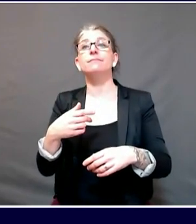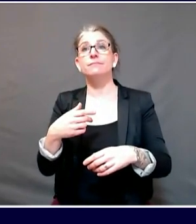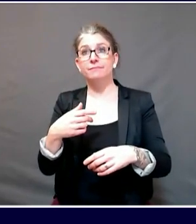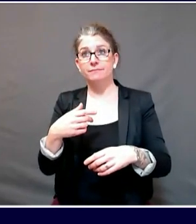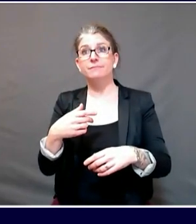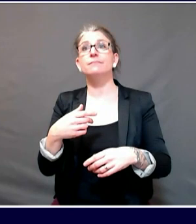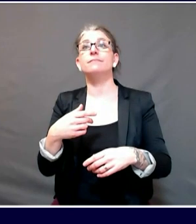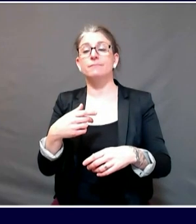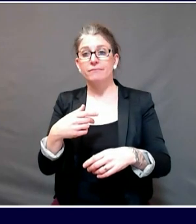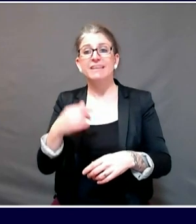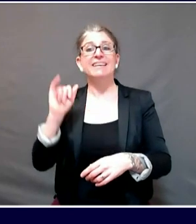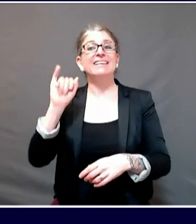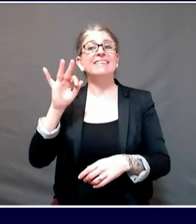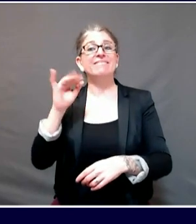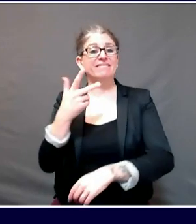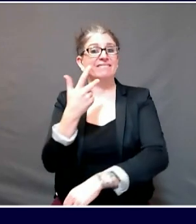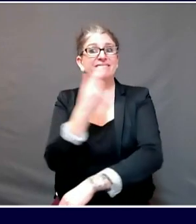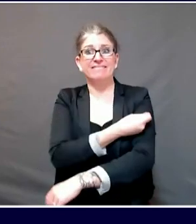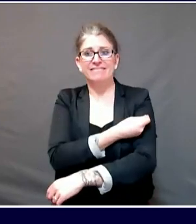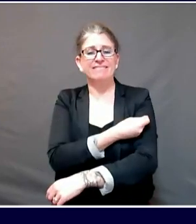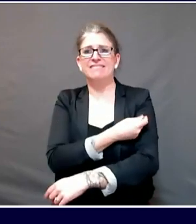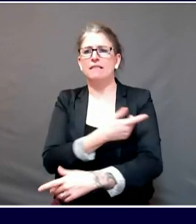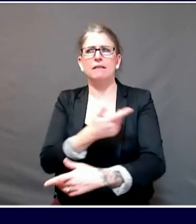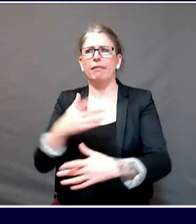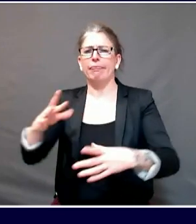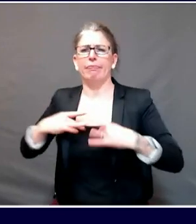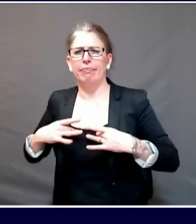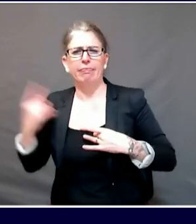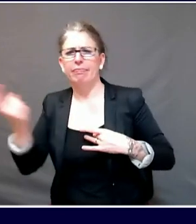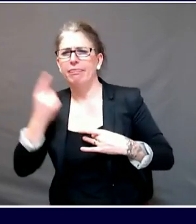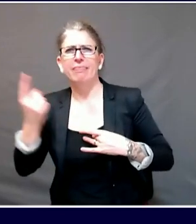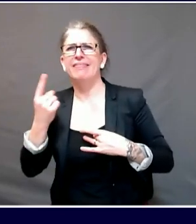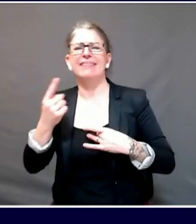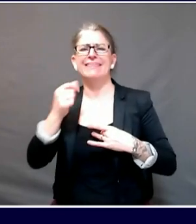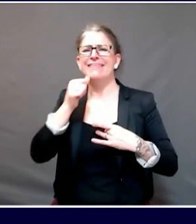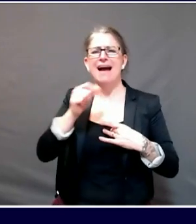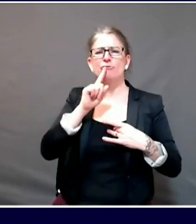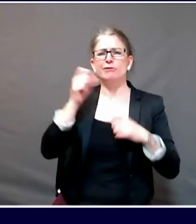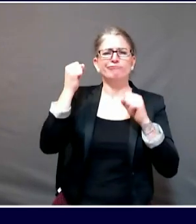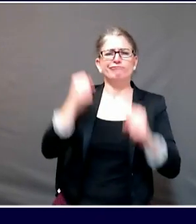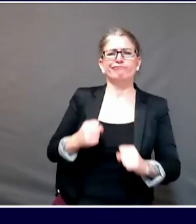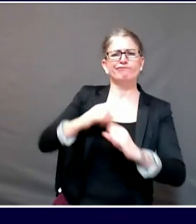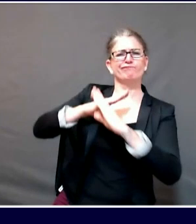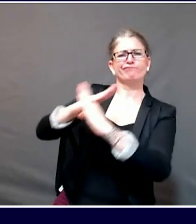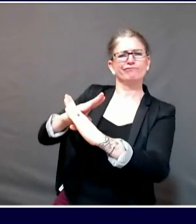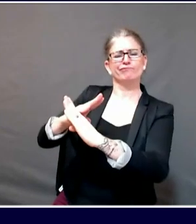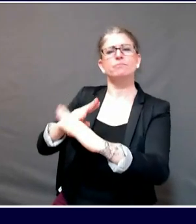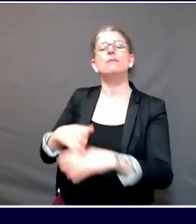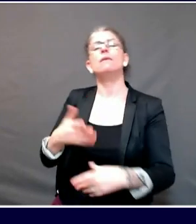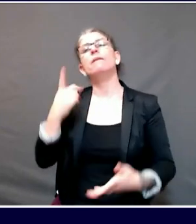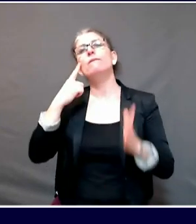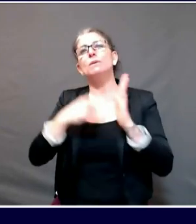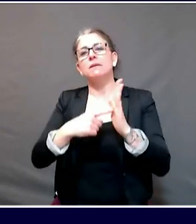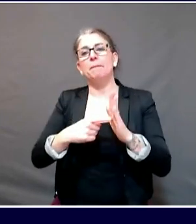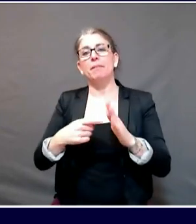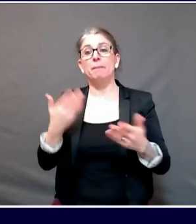that they had COVID, they were asymptomatic, would that potentially help them recover from